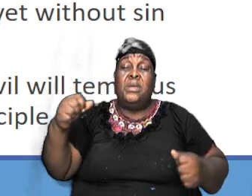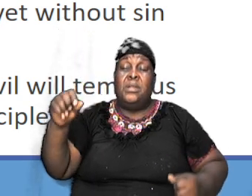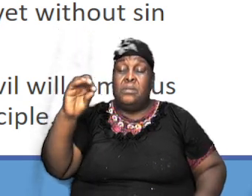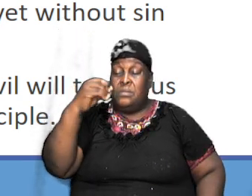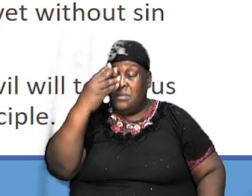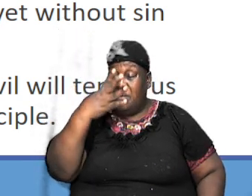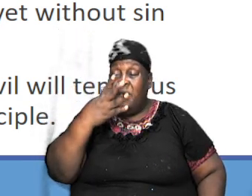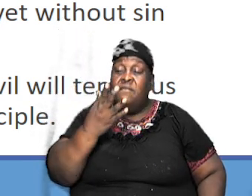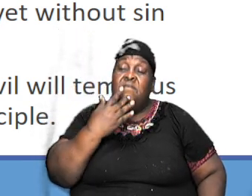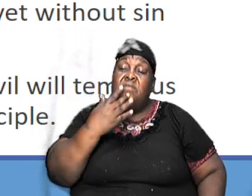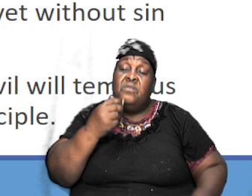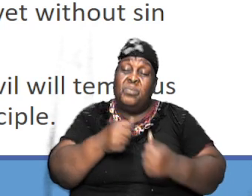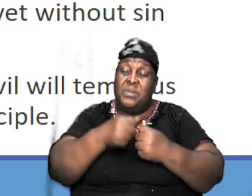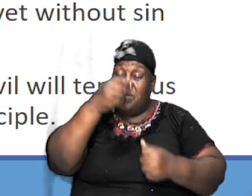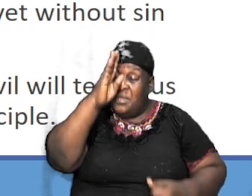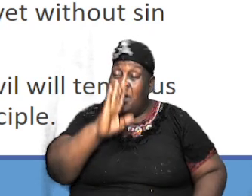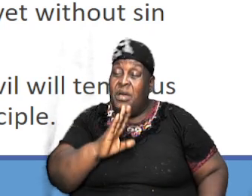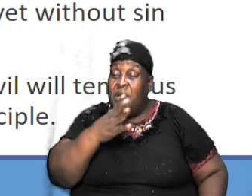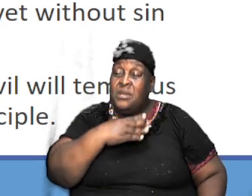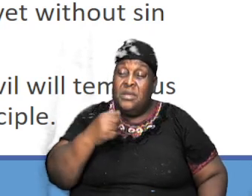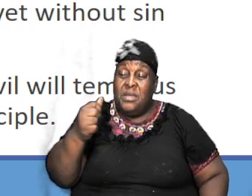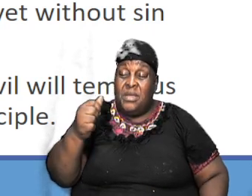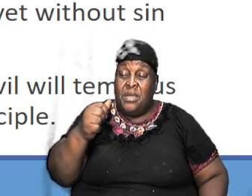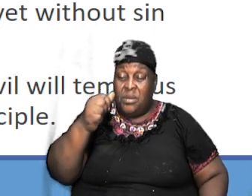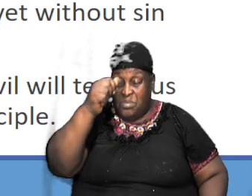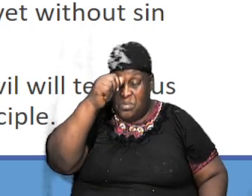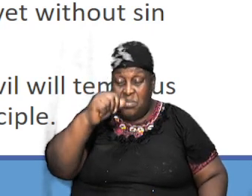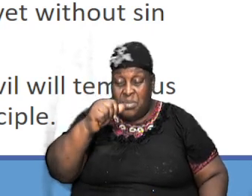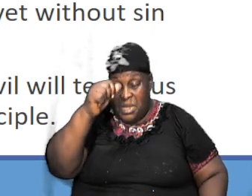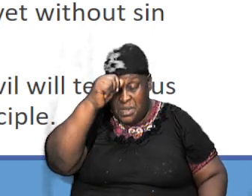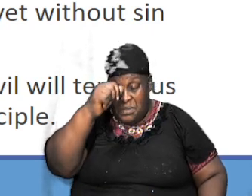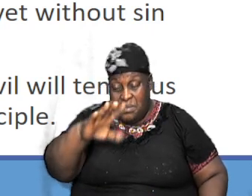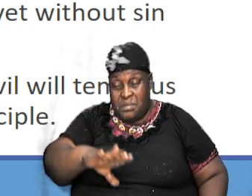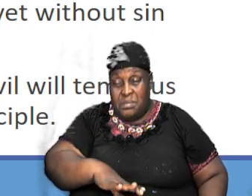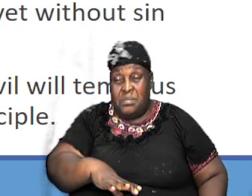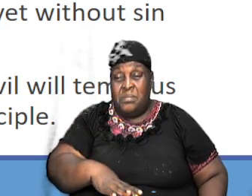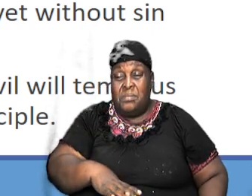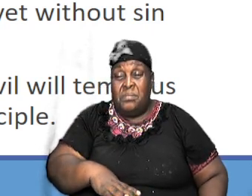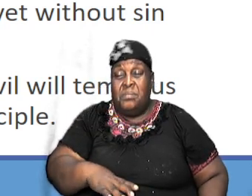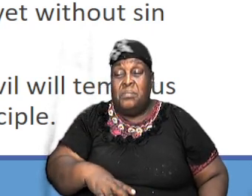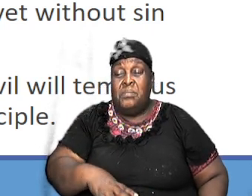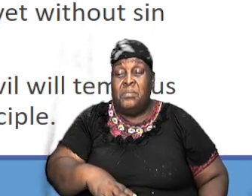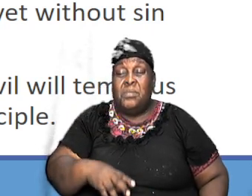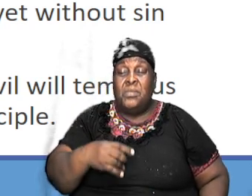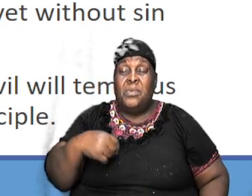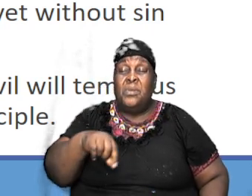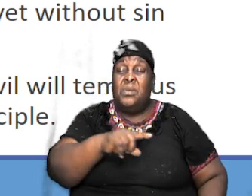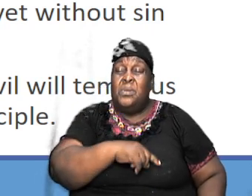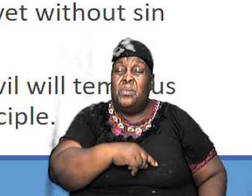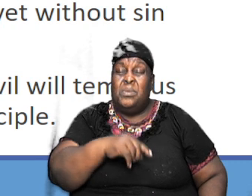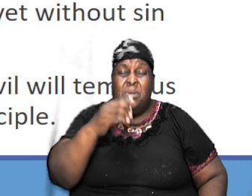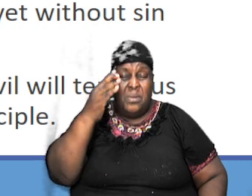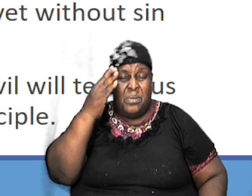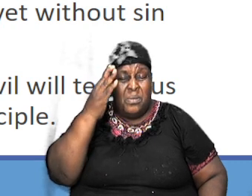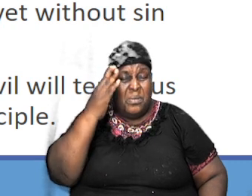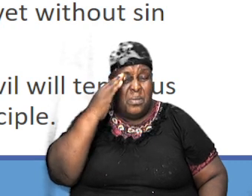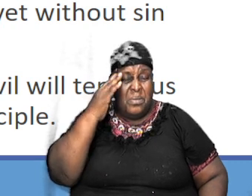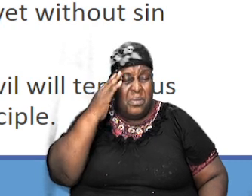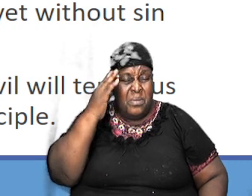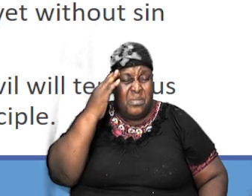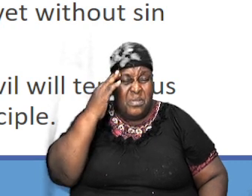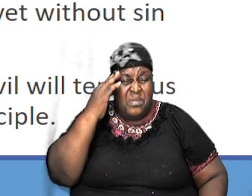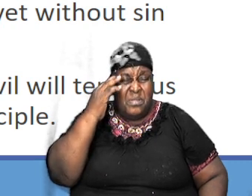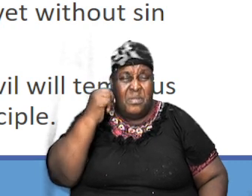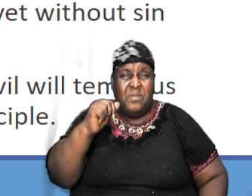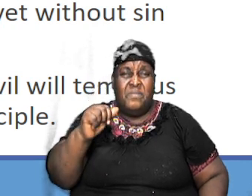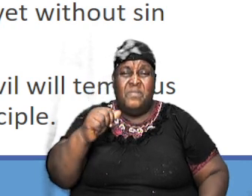and man. It's kind of a funny scripture to explain, but, you know, but we know the foundation that, you know,